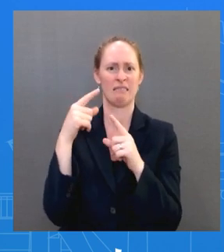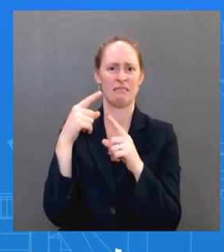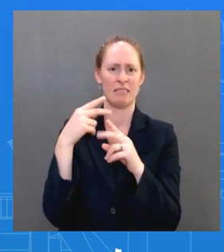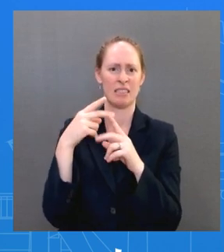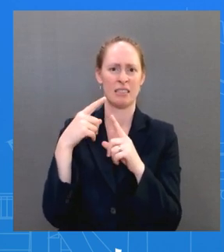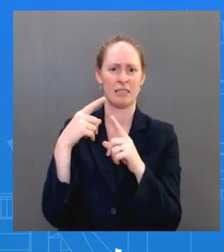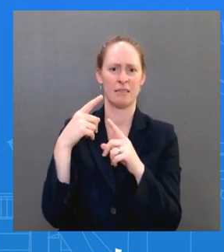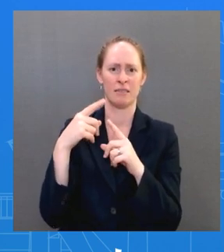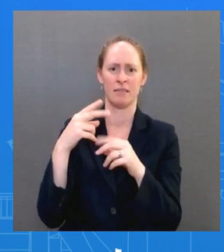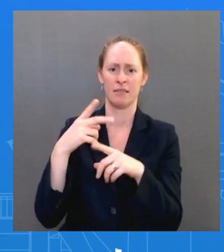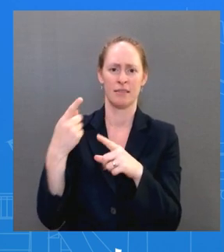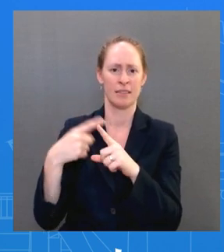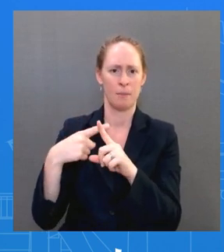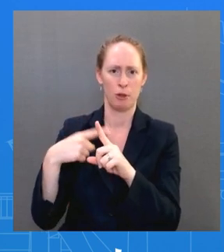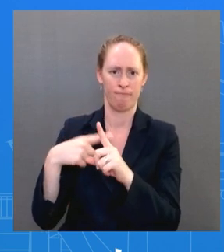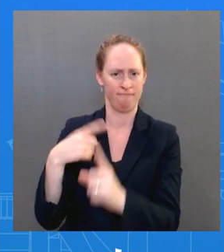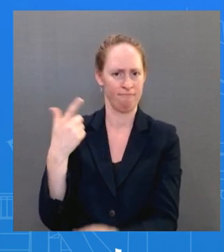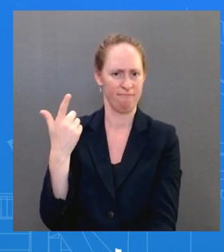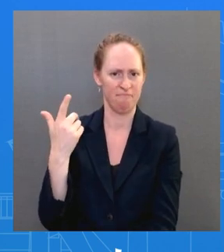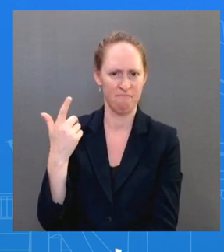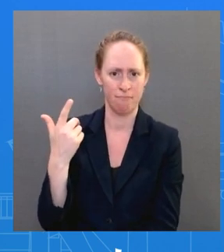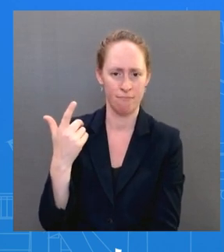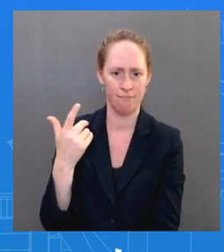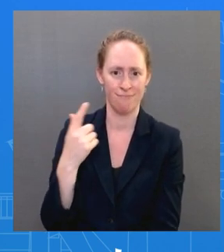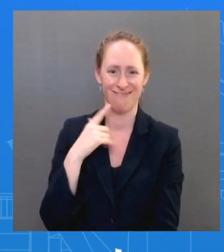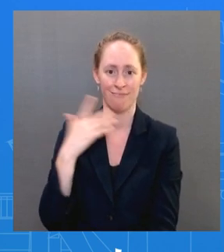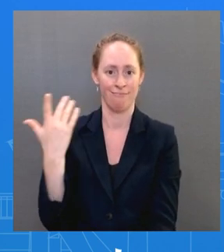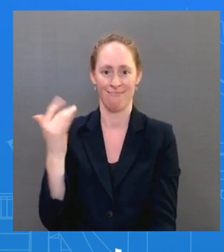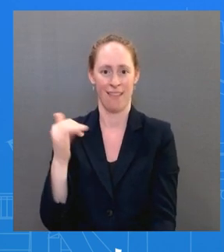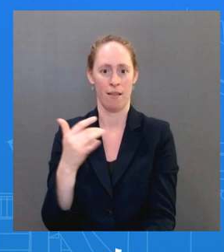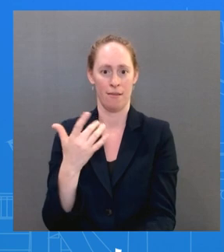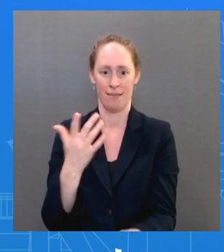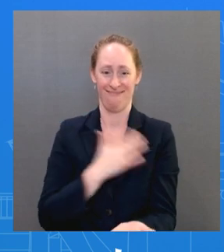20 plus years of clinical experience, I would never call an elevated temperature,